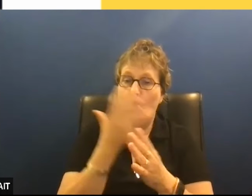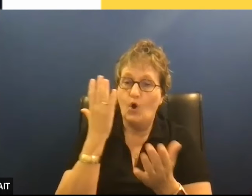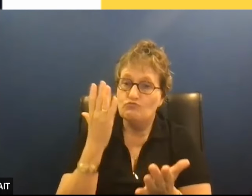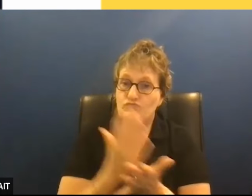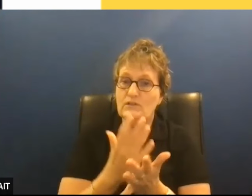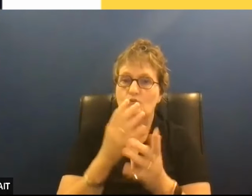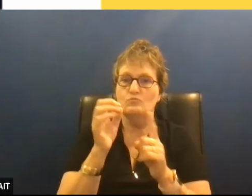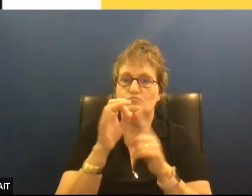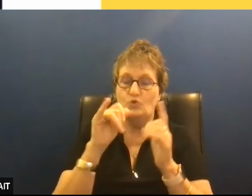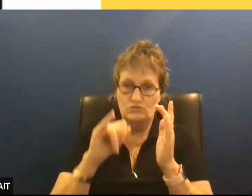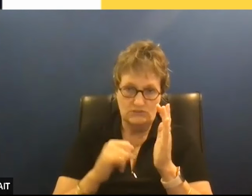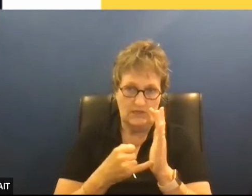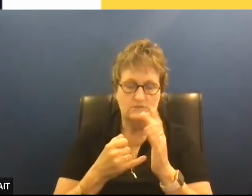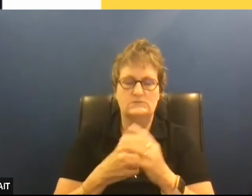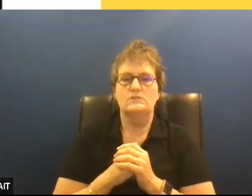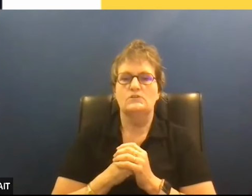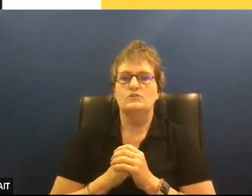projects.